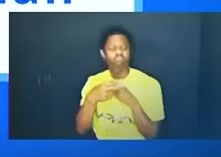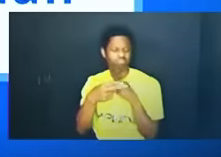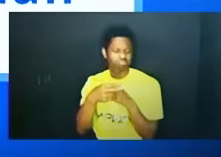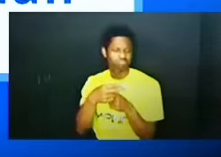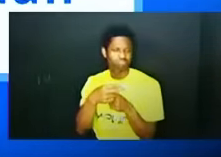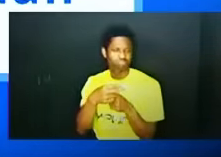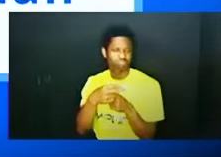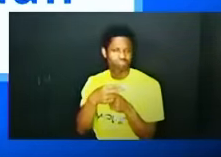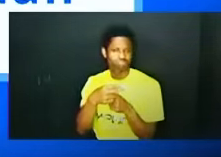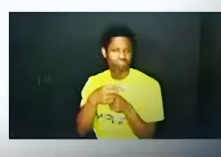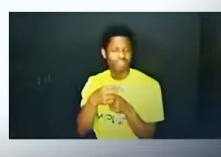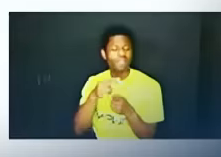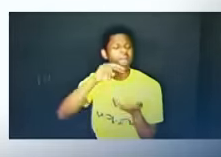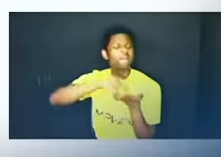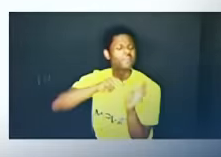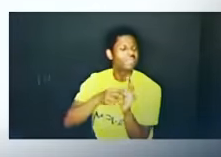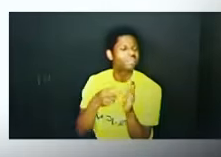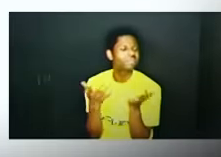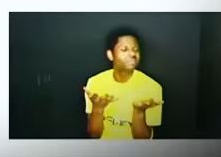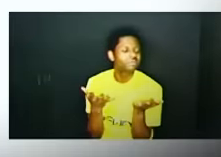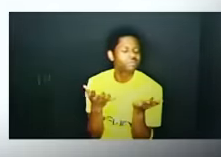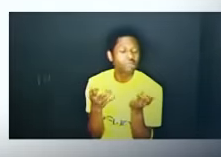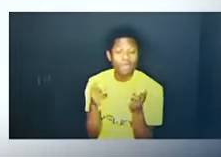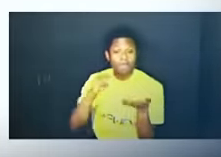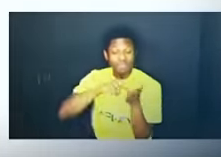literally means to bow down.